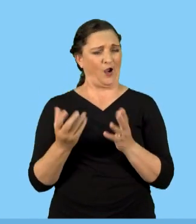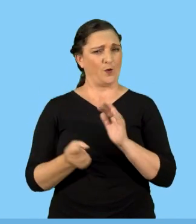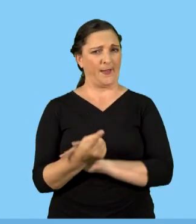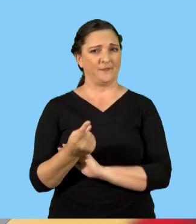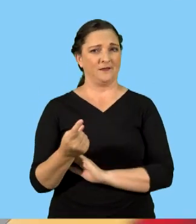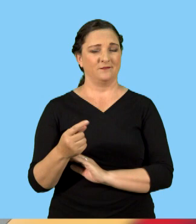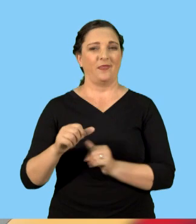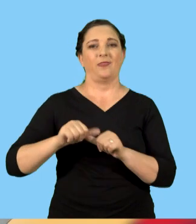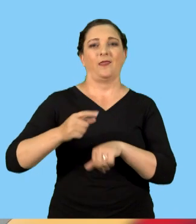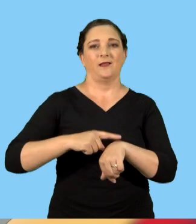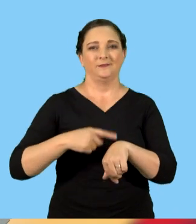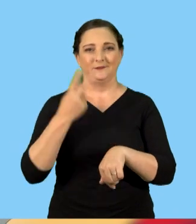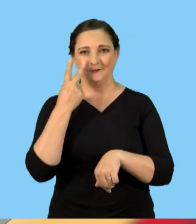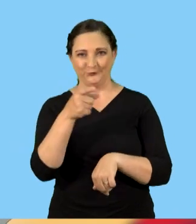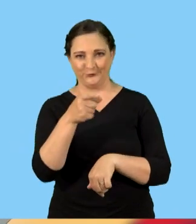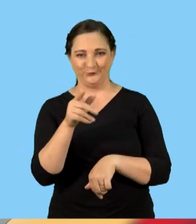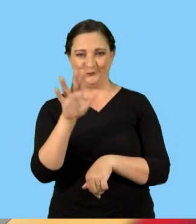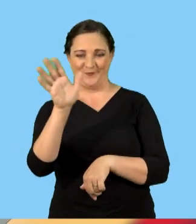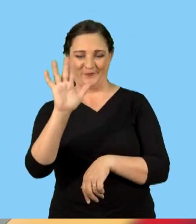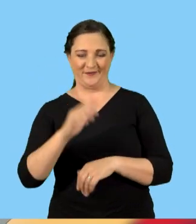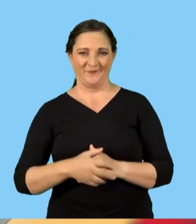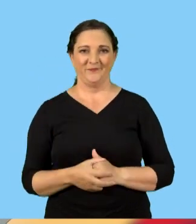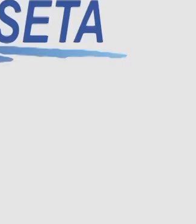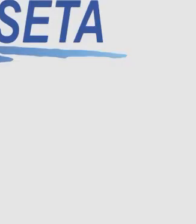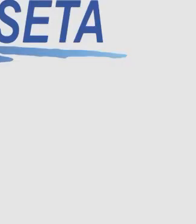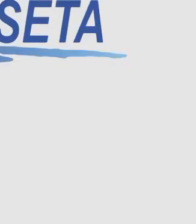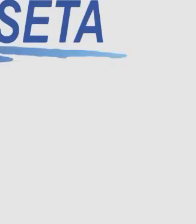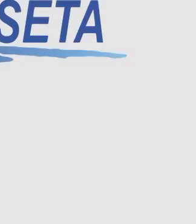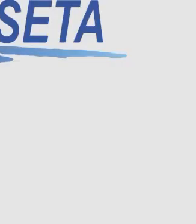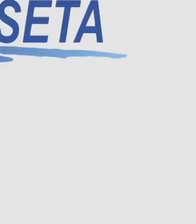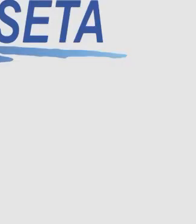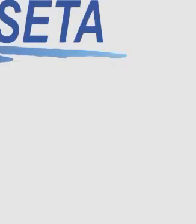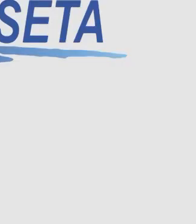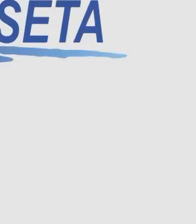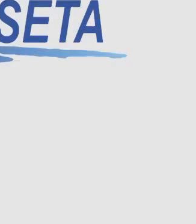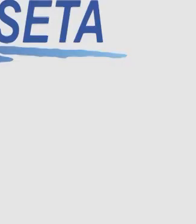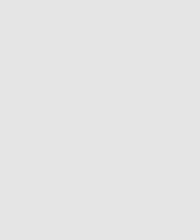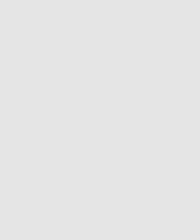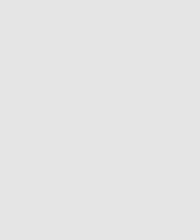And until next time, bye.